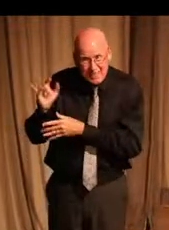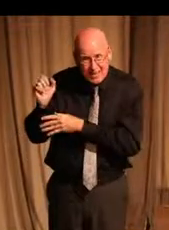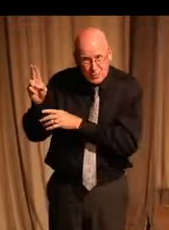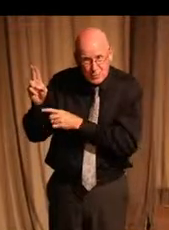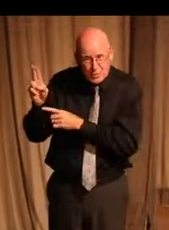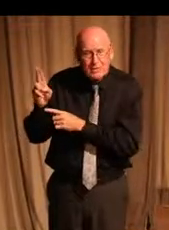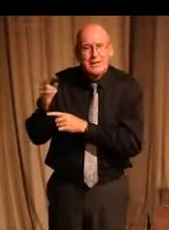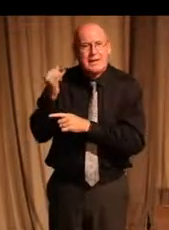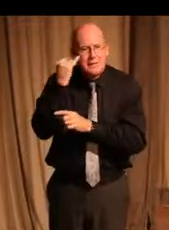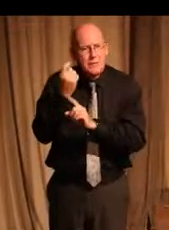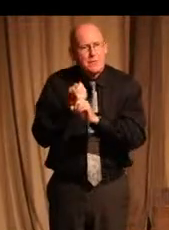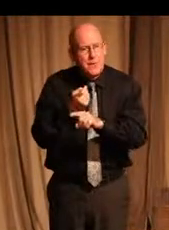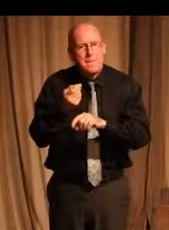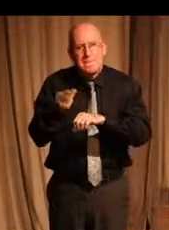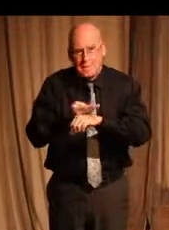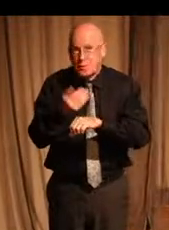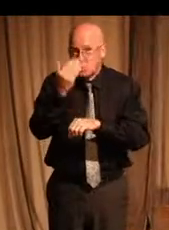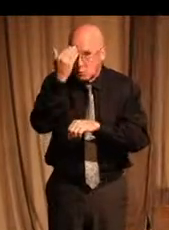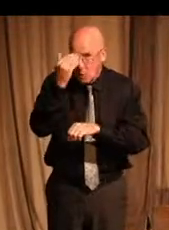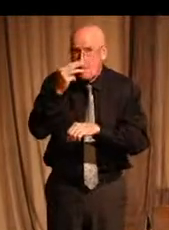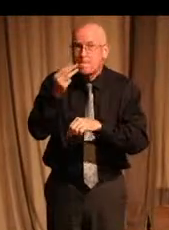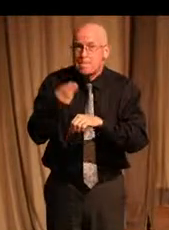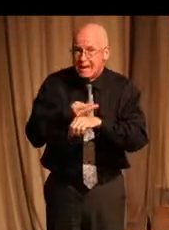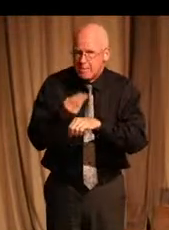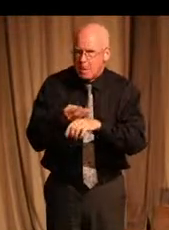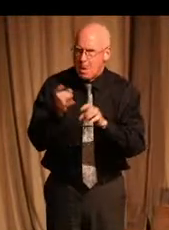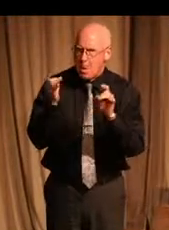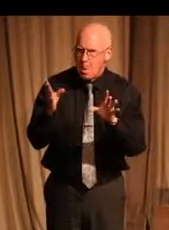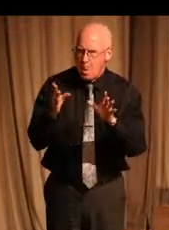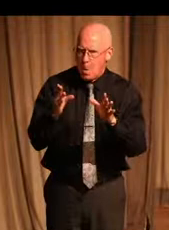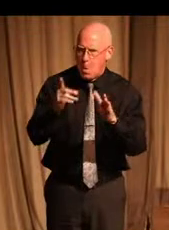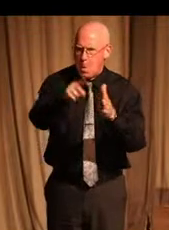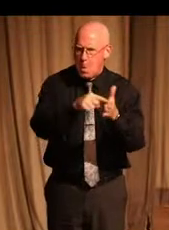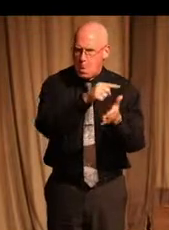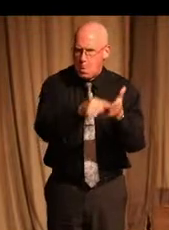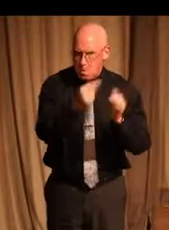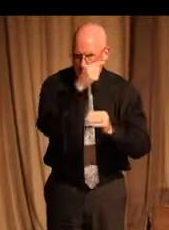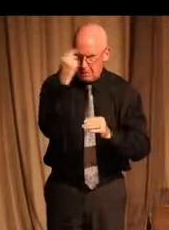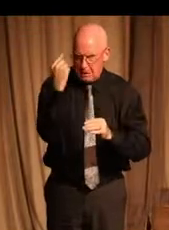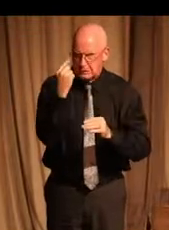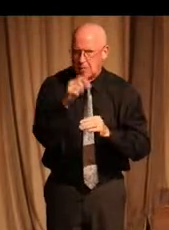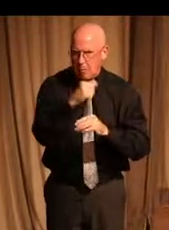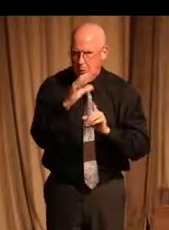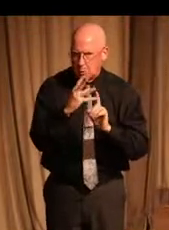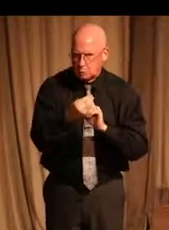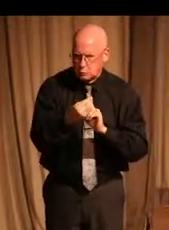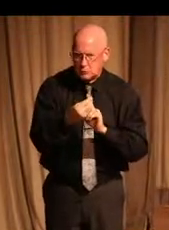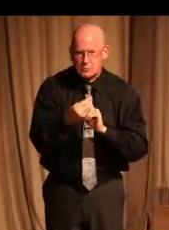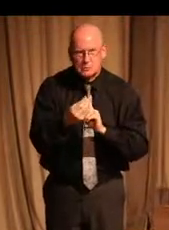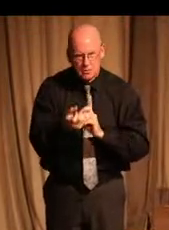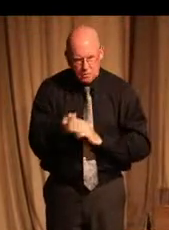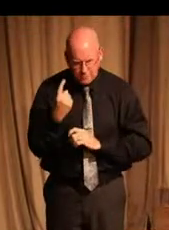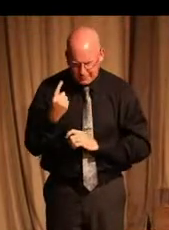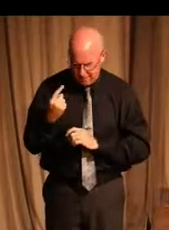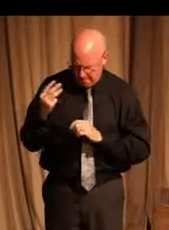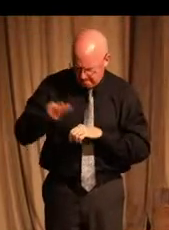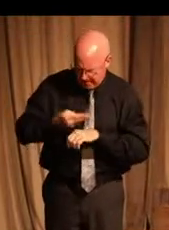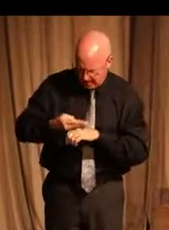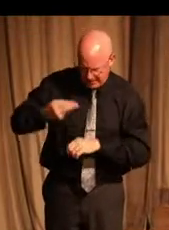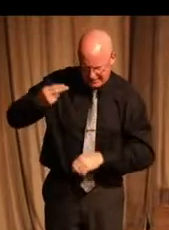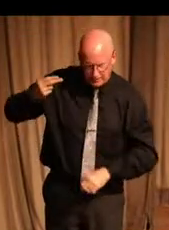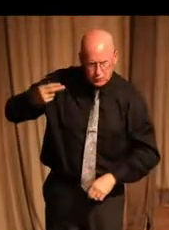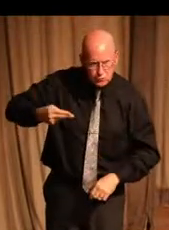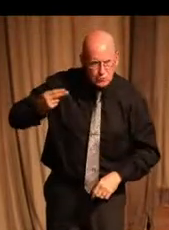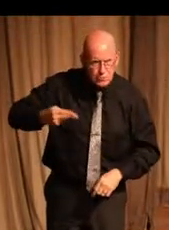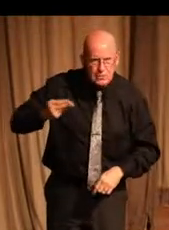Miamian, if you're from Miami, you know how racist Miami is. And so understanding the history of Miami, a place that was